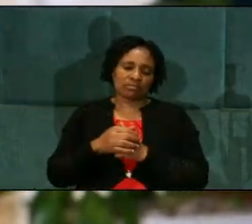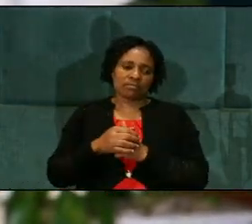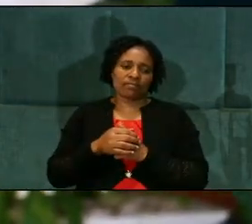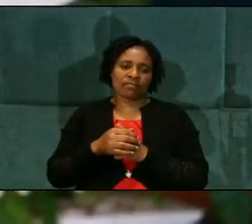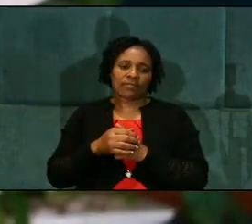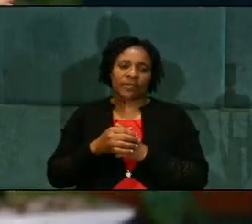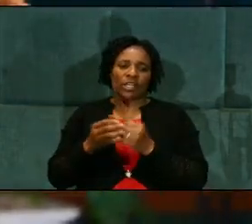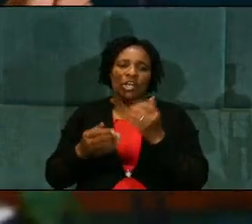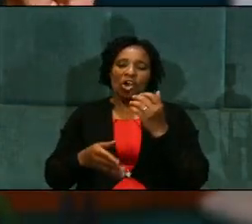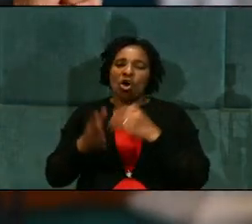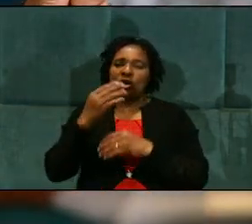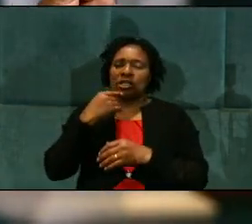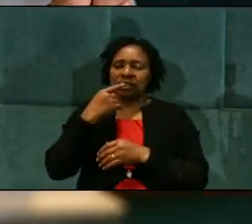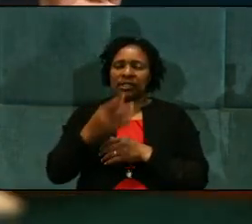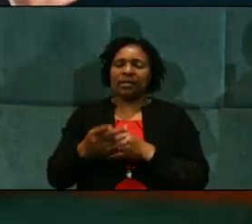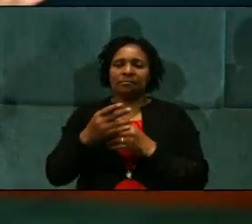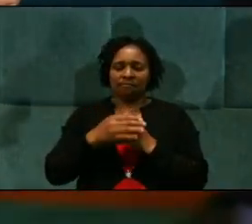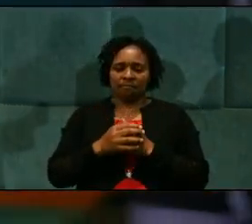God is saying,